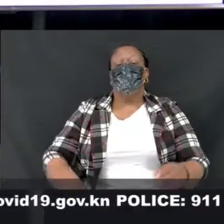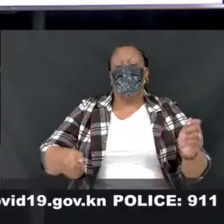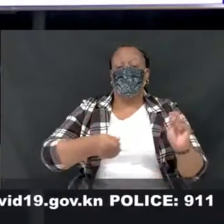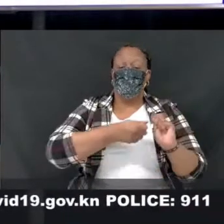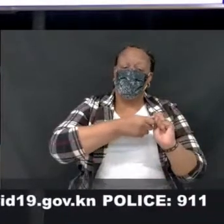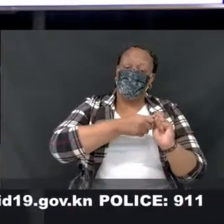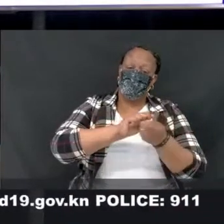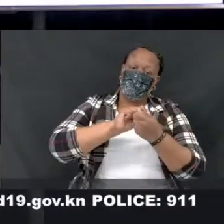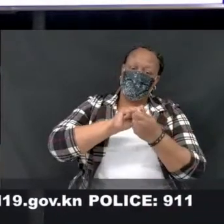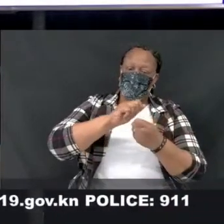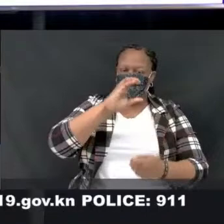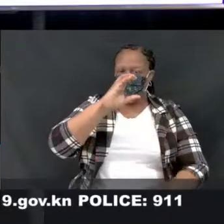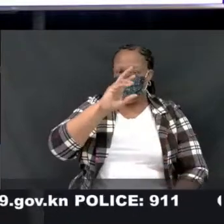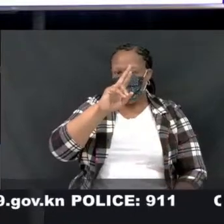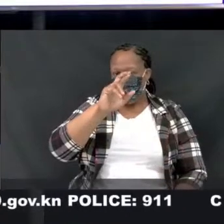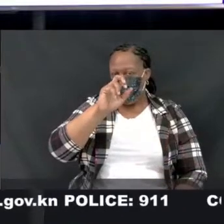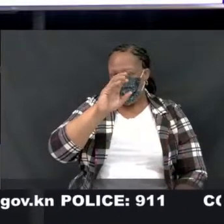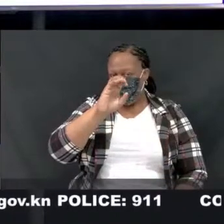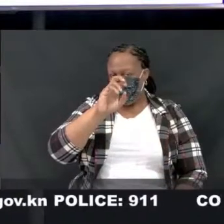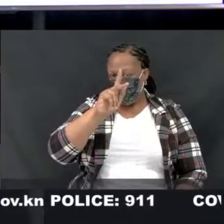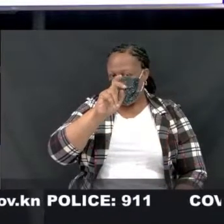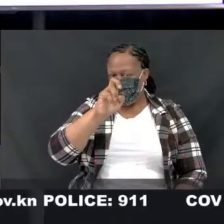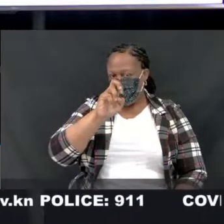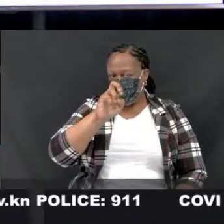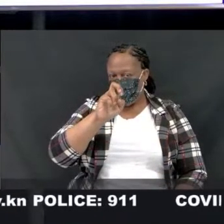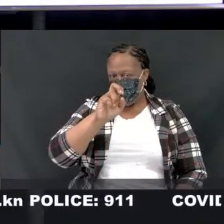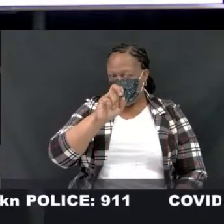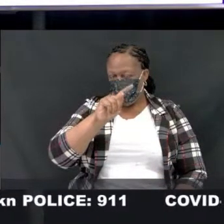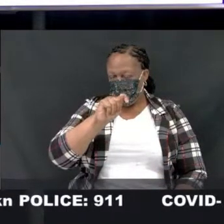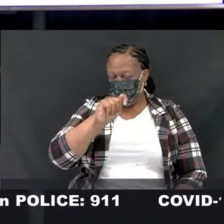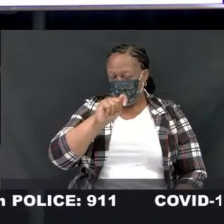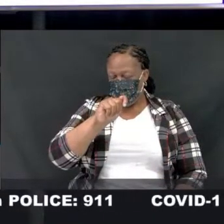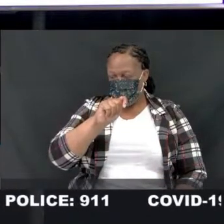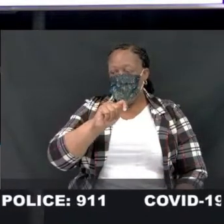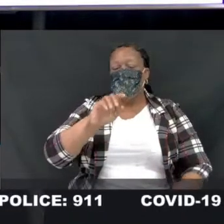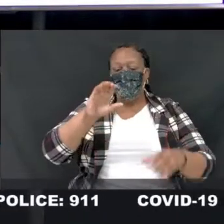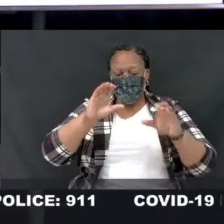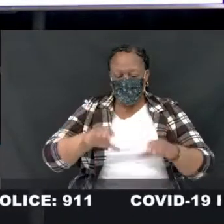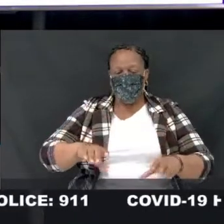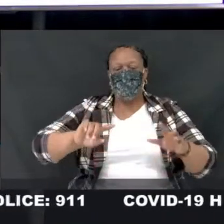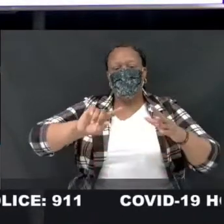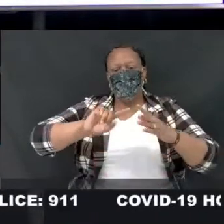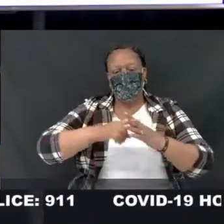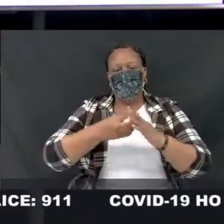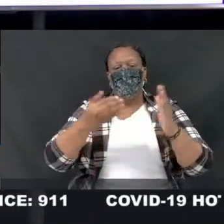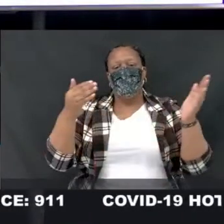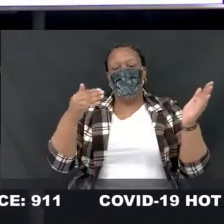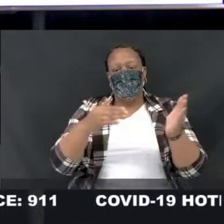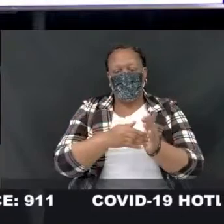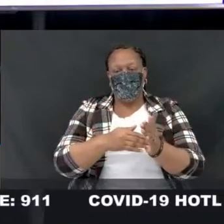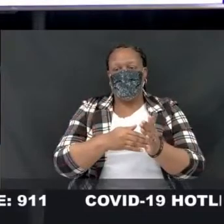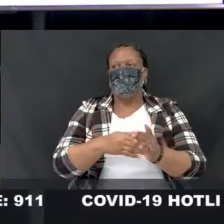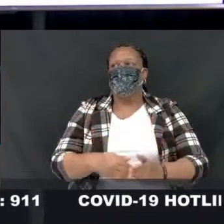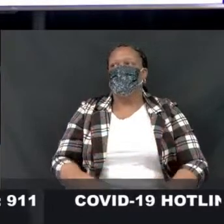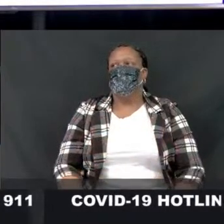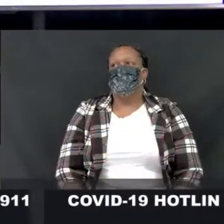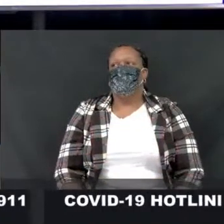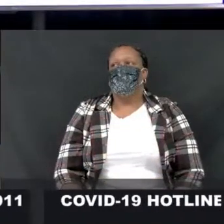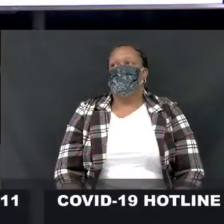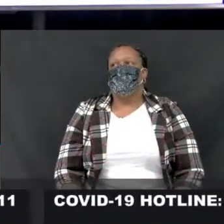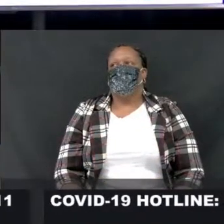cricket effective the 1st March 2022. This was based on